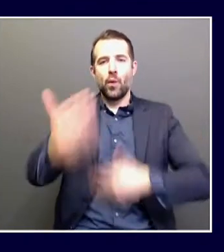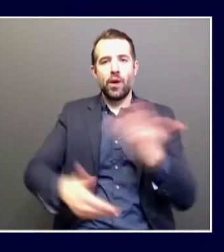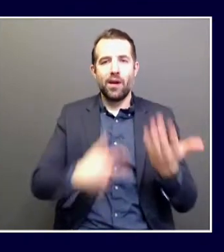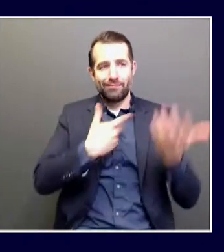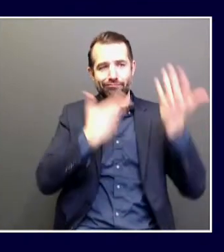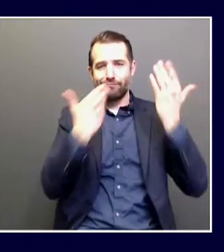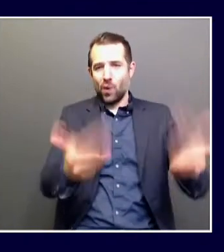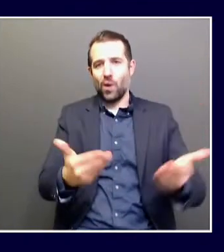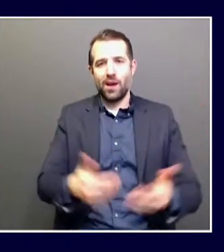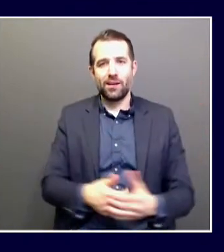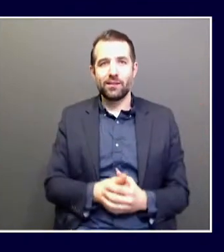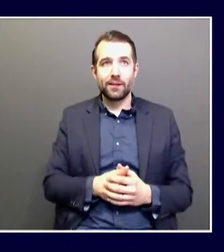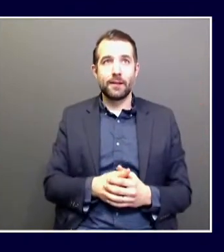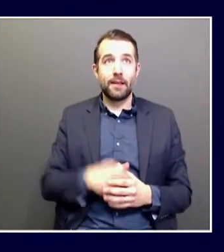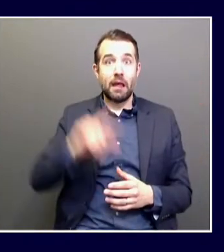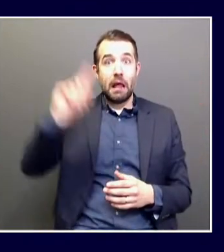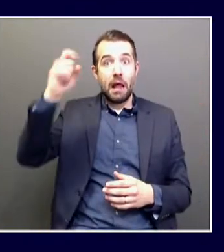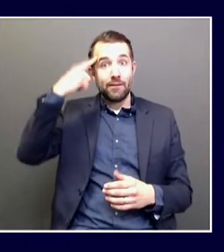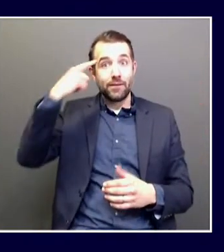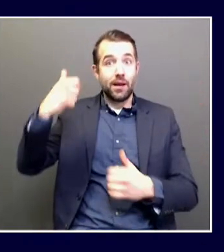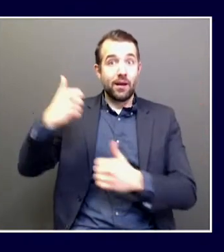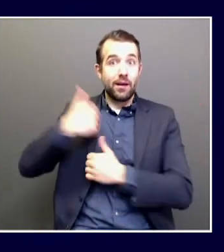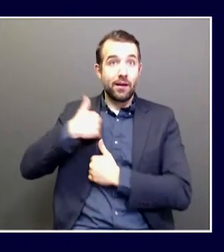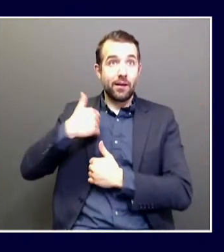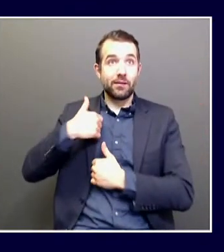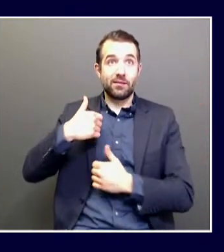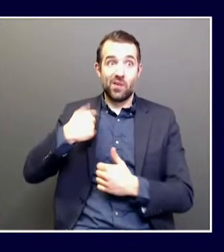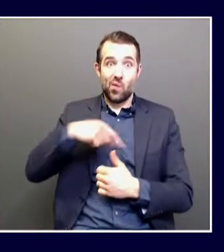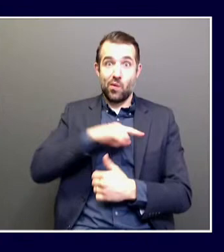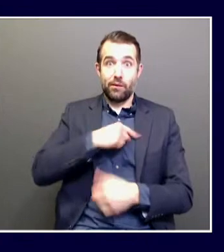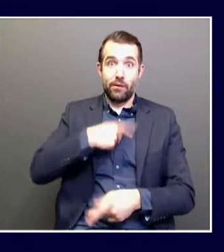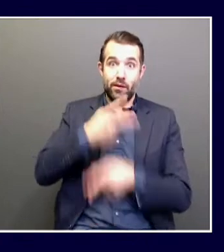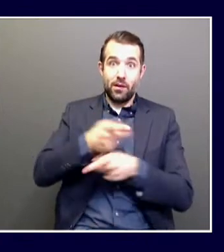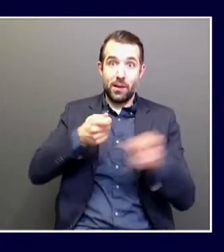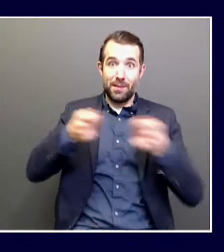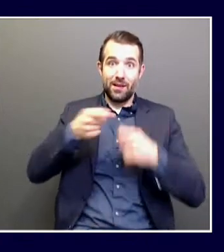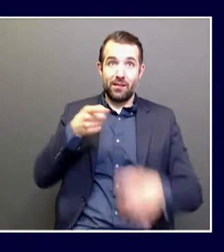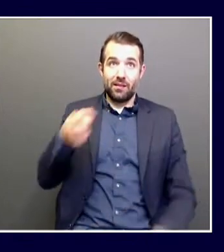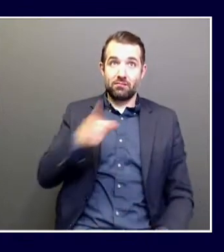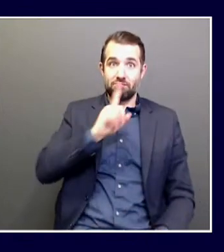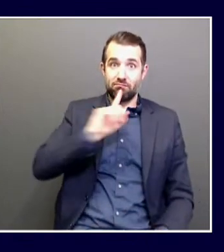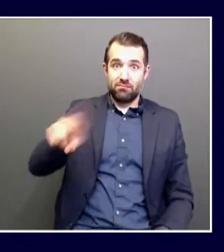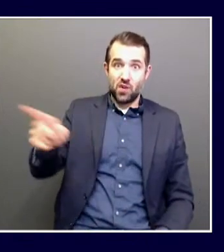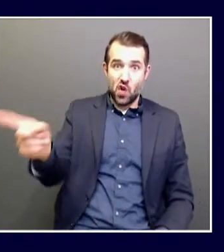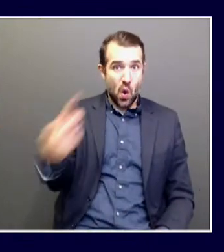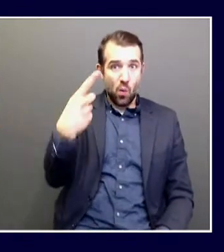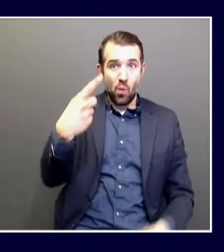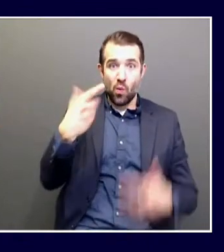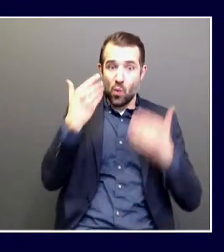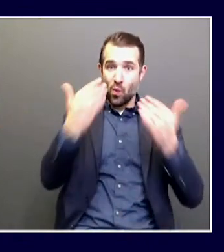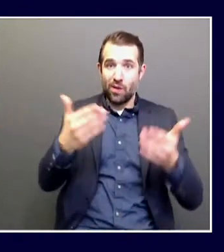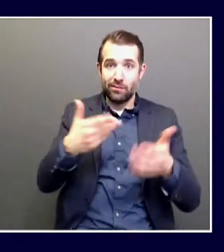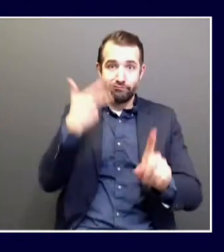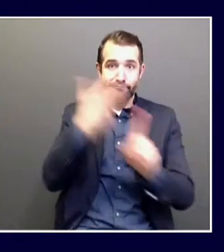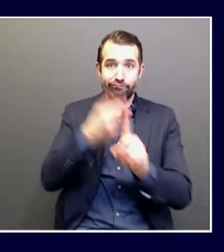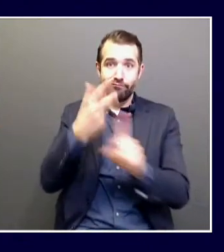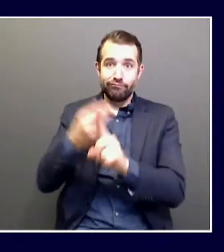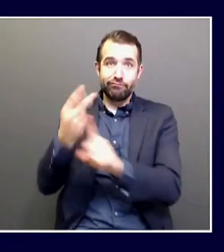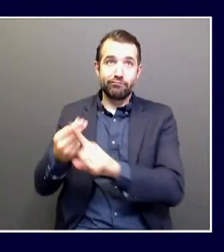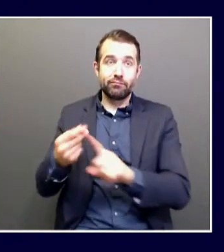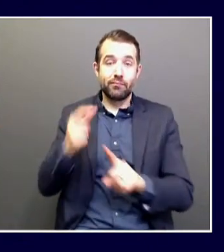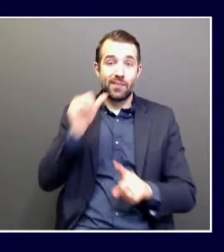Armory, I asked my team to go out with it the next day at our next clinic appointment, yesterday. Other